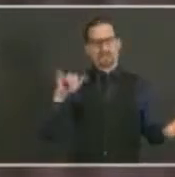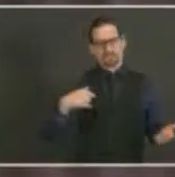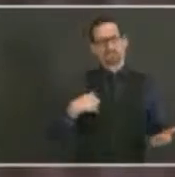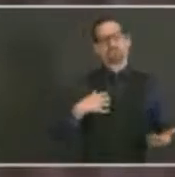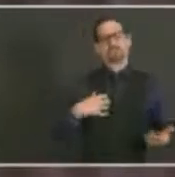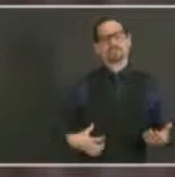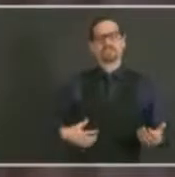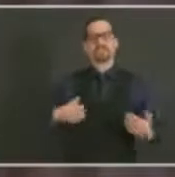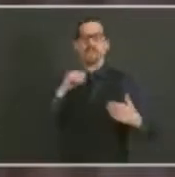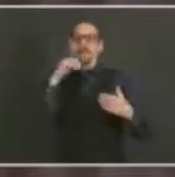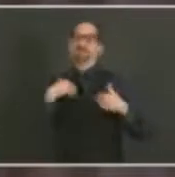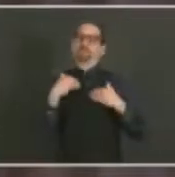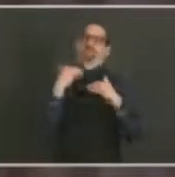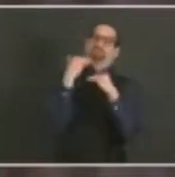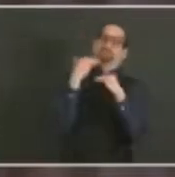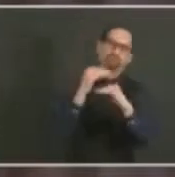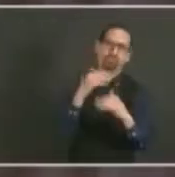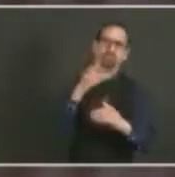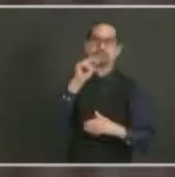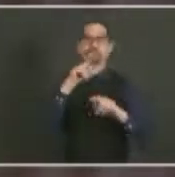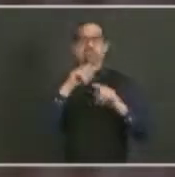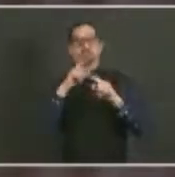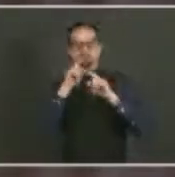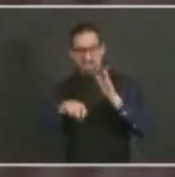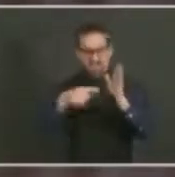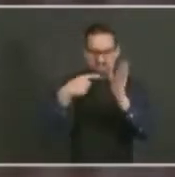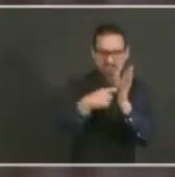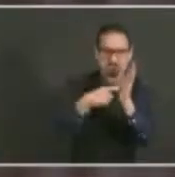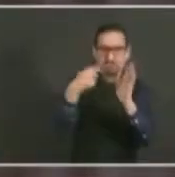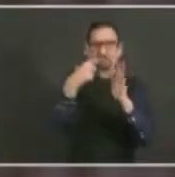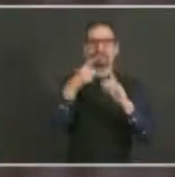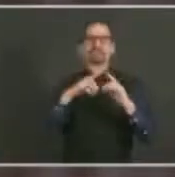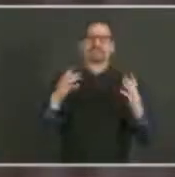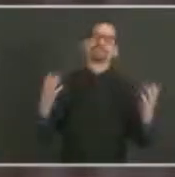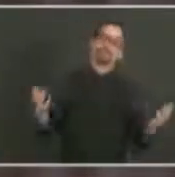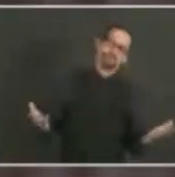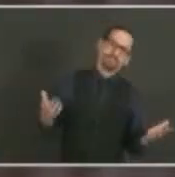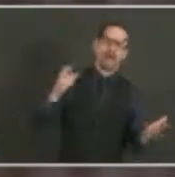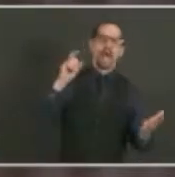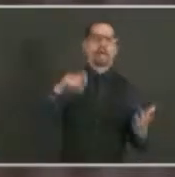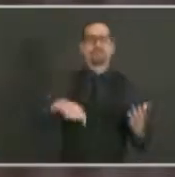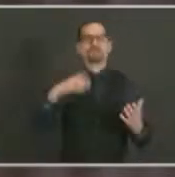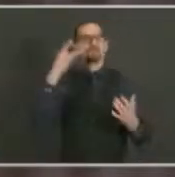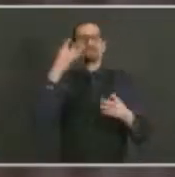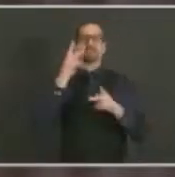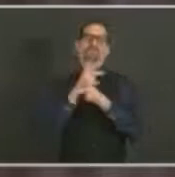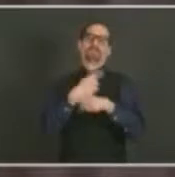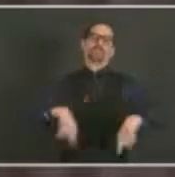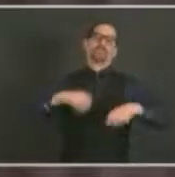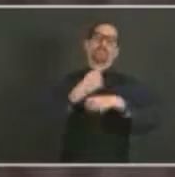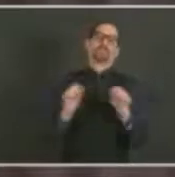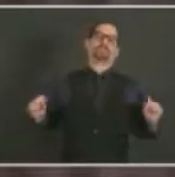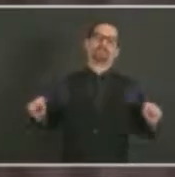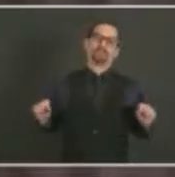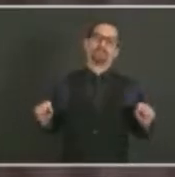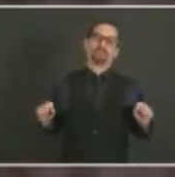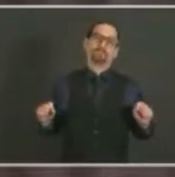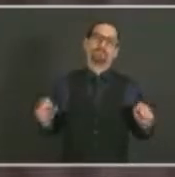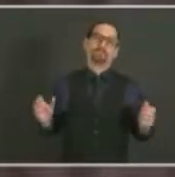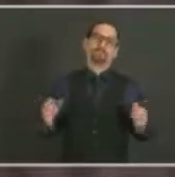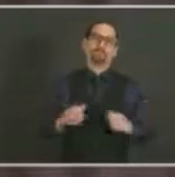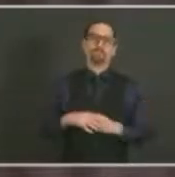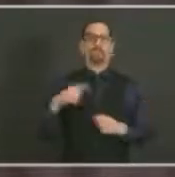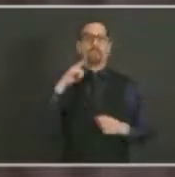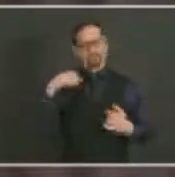parameters, but rules that make sense to keep people safe, and we are at the leading edge of reopening for the sake of our economy.